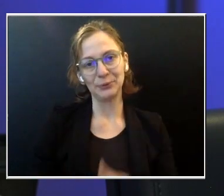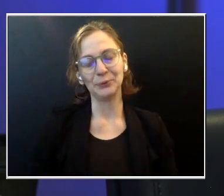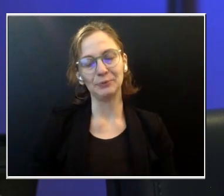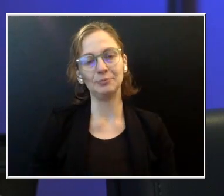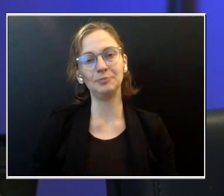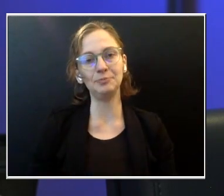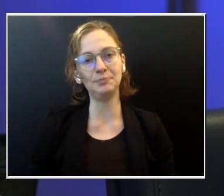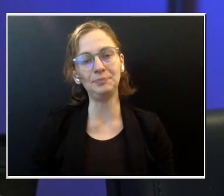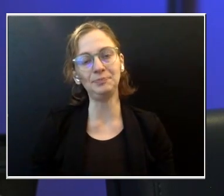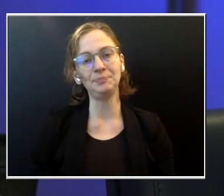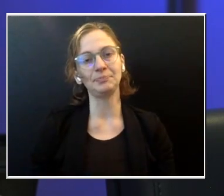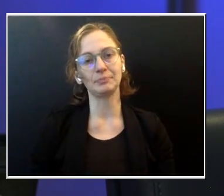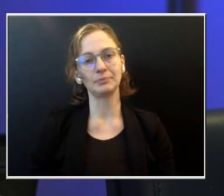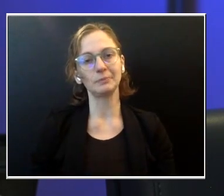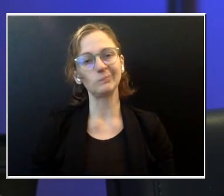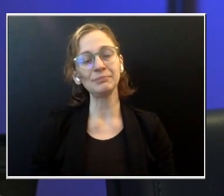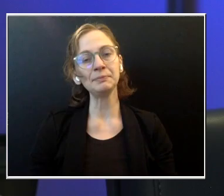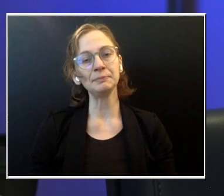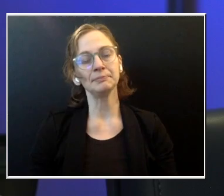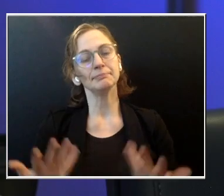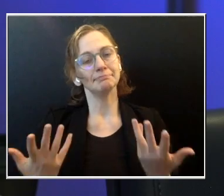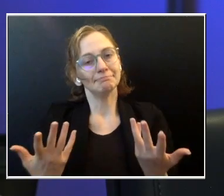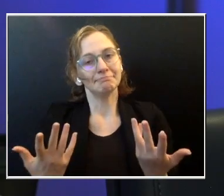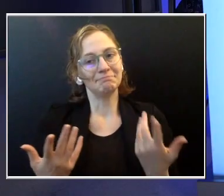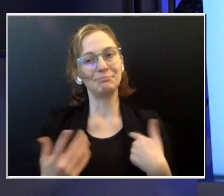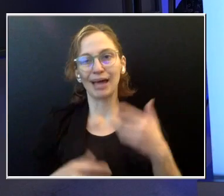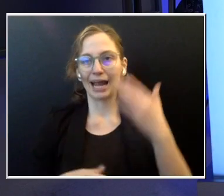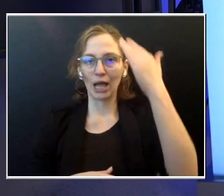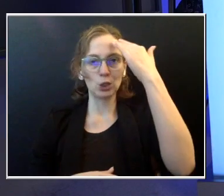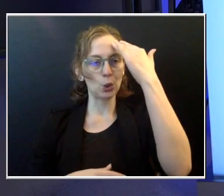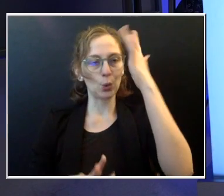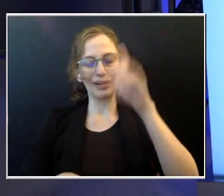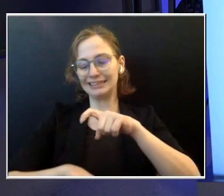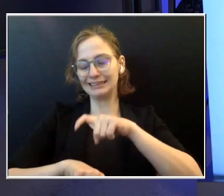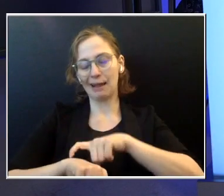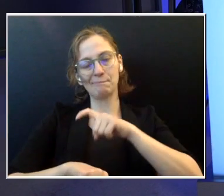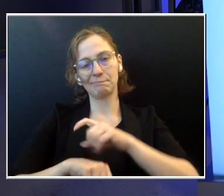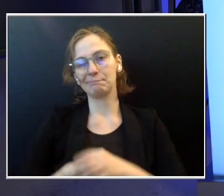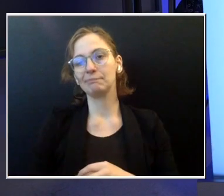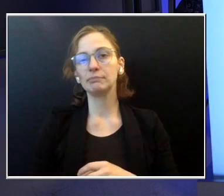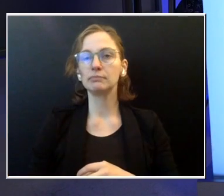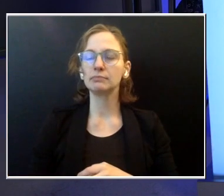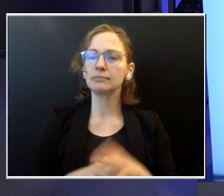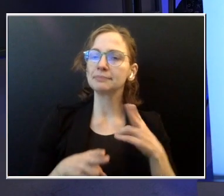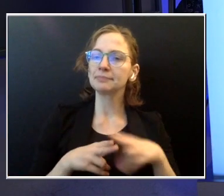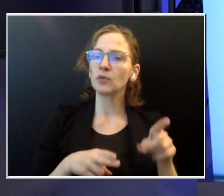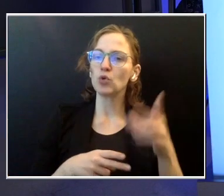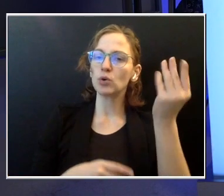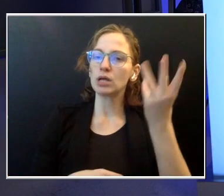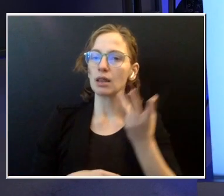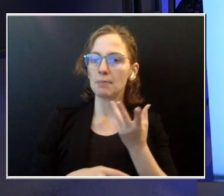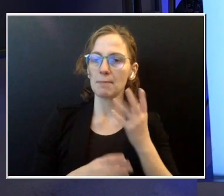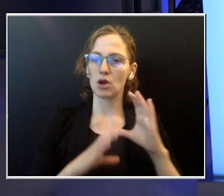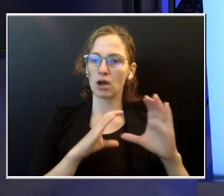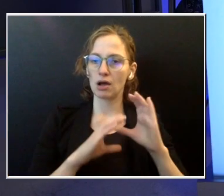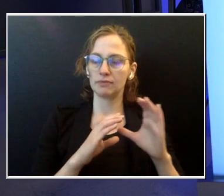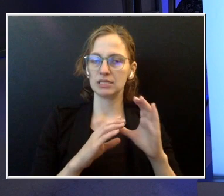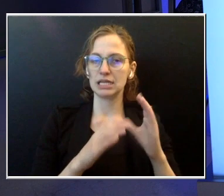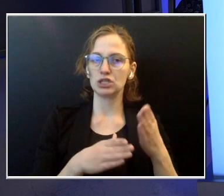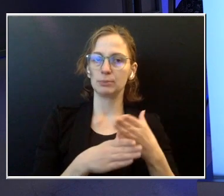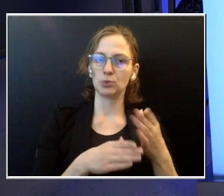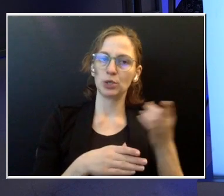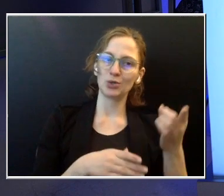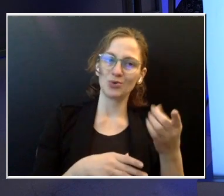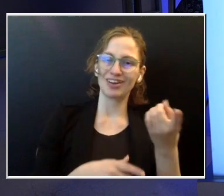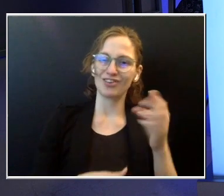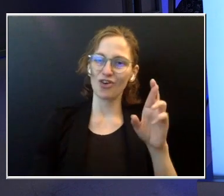that it was time. And just briefly, you were telling me about a conversation you and Dr. Stecklein had. Tell me a little bit about that,